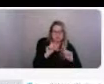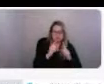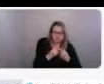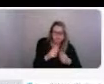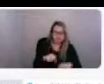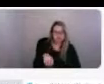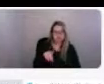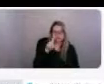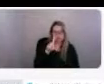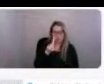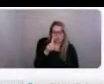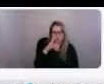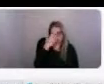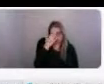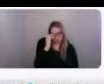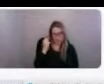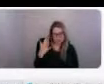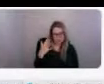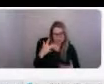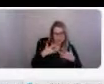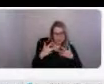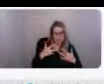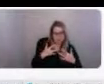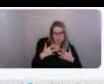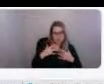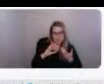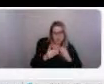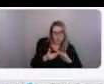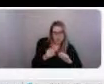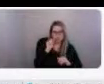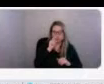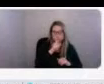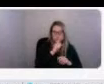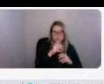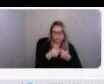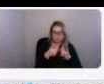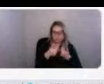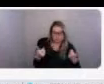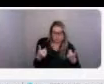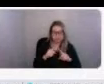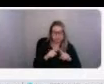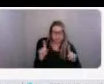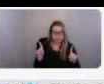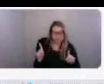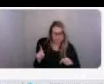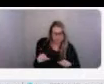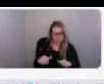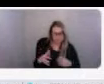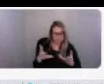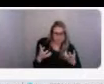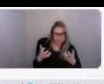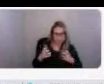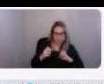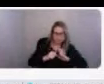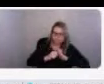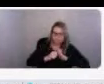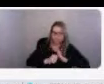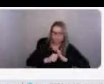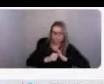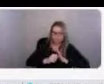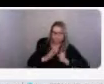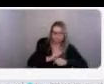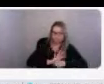1. i know there's a lot of concerns as far as how scottsdale is being split up but you know i just want to stress